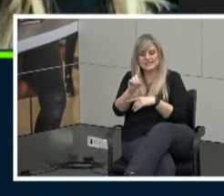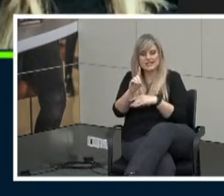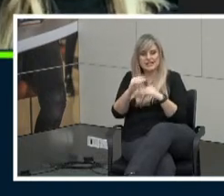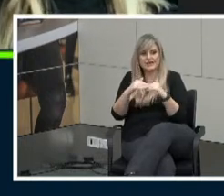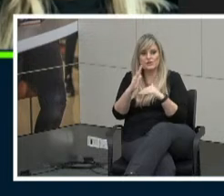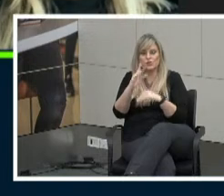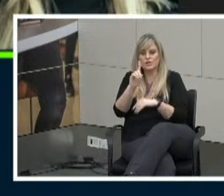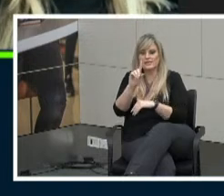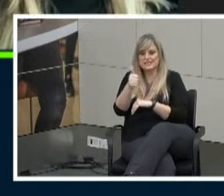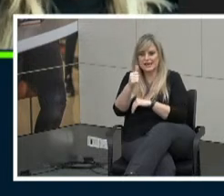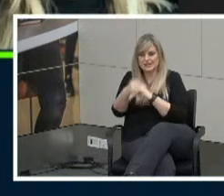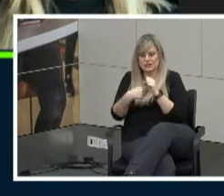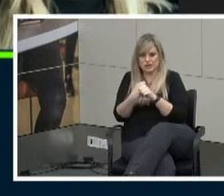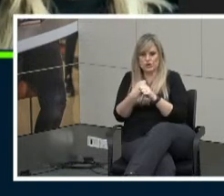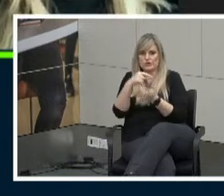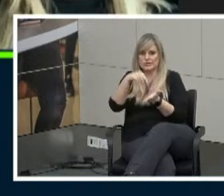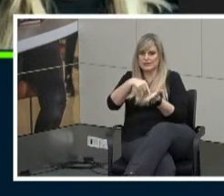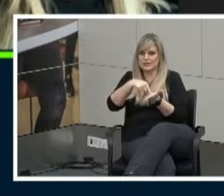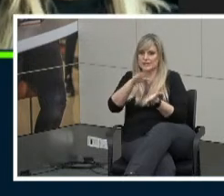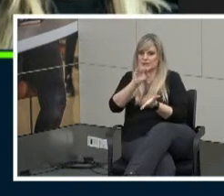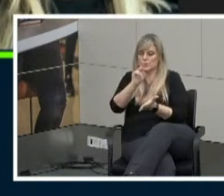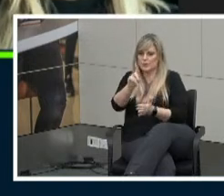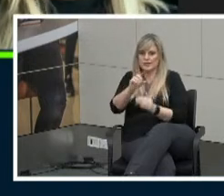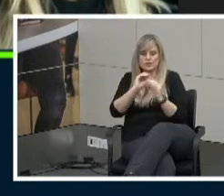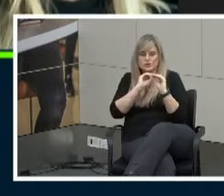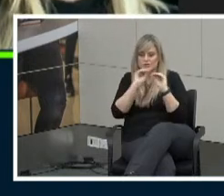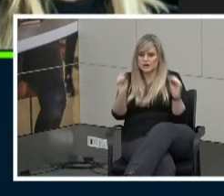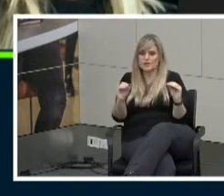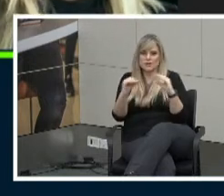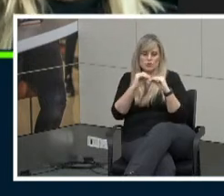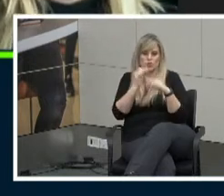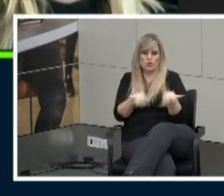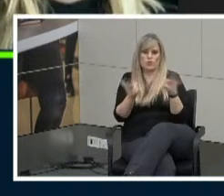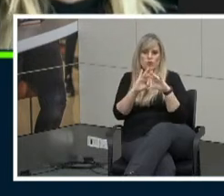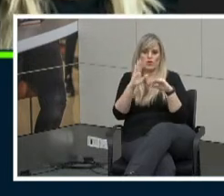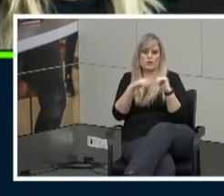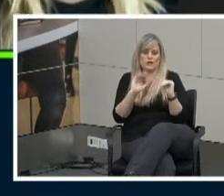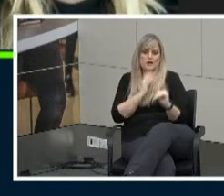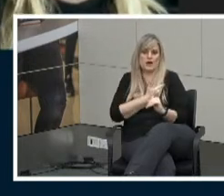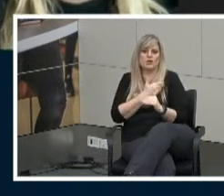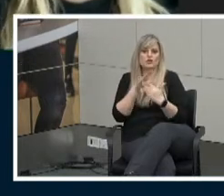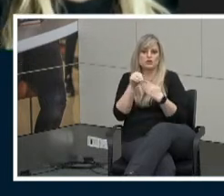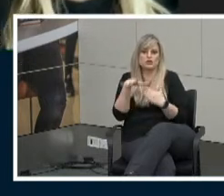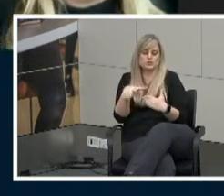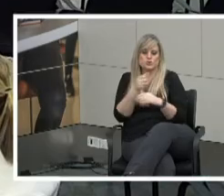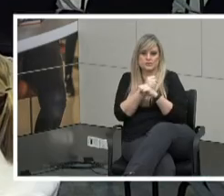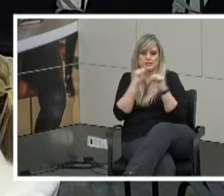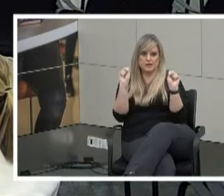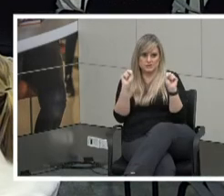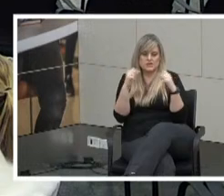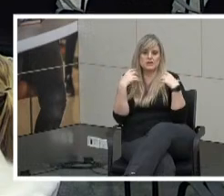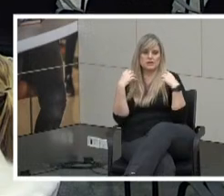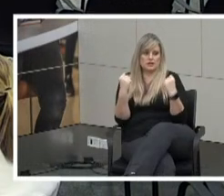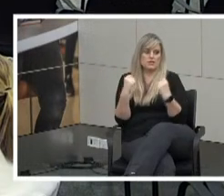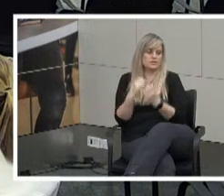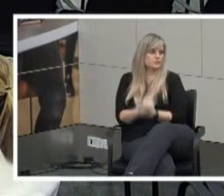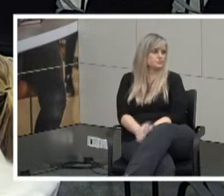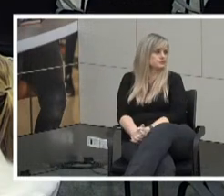overdue for a bond and nothing is more important than our students Health SA thank thank